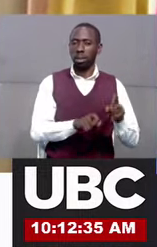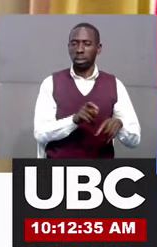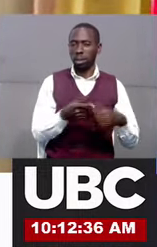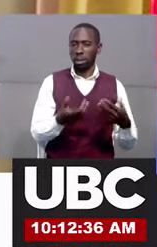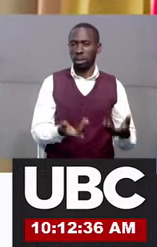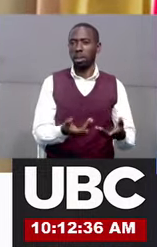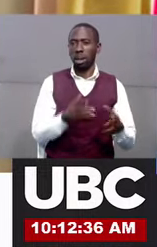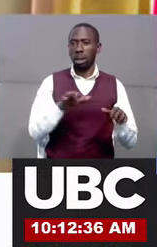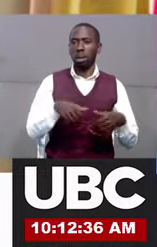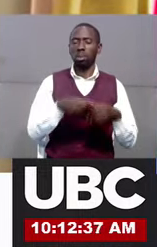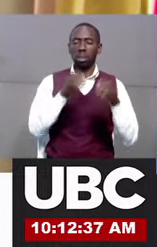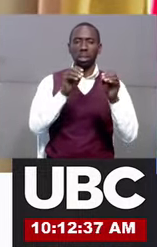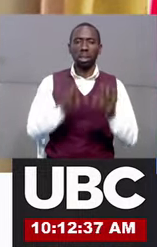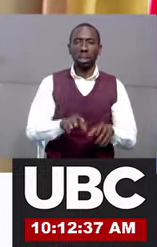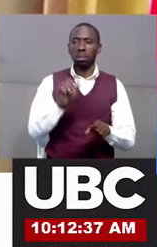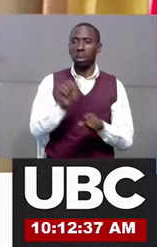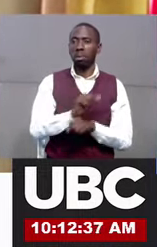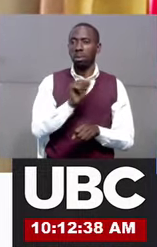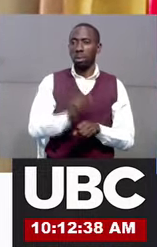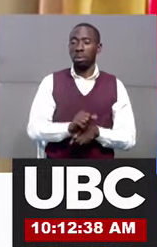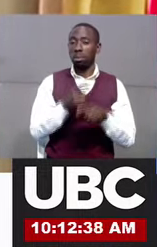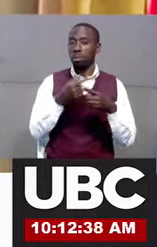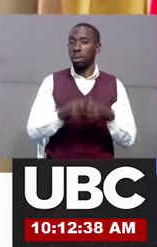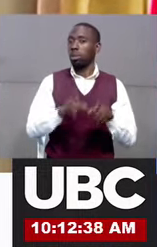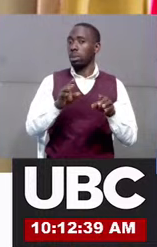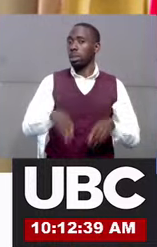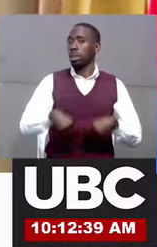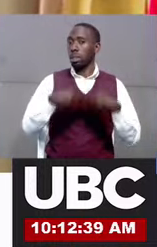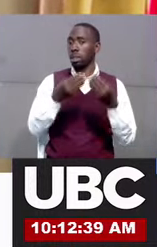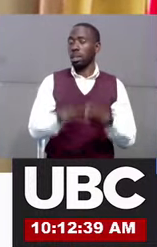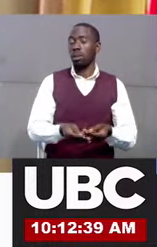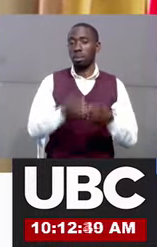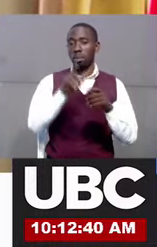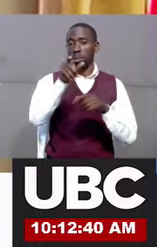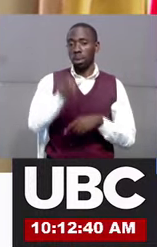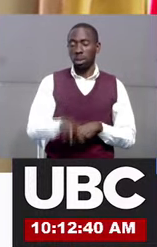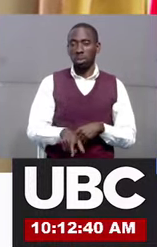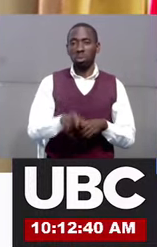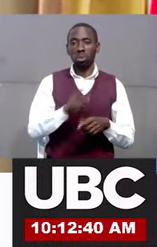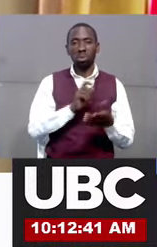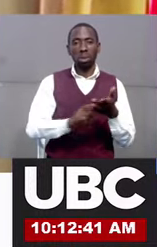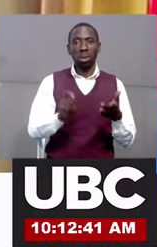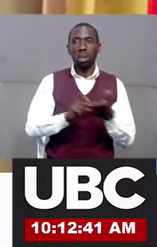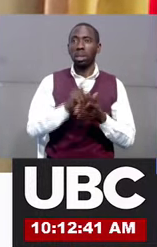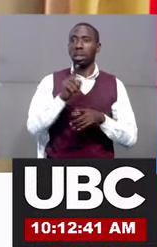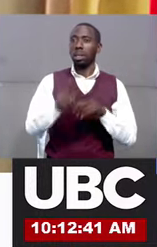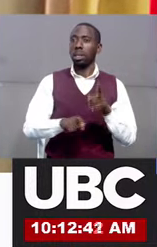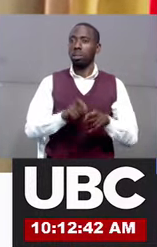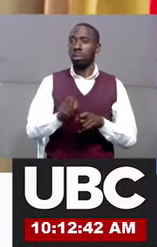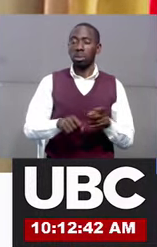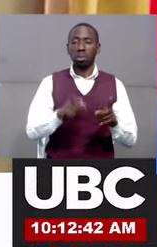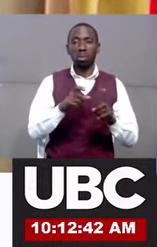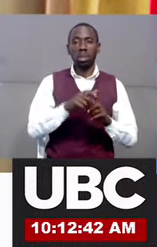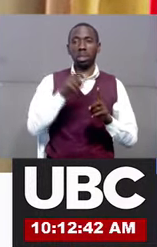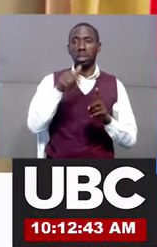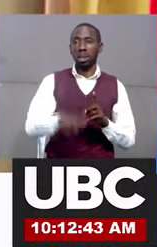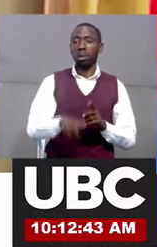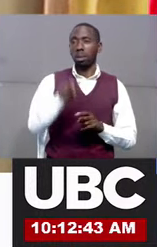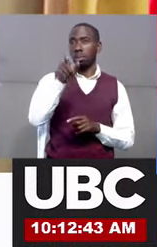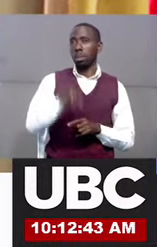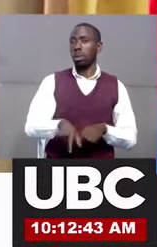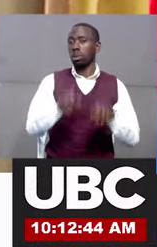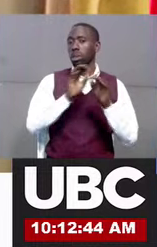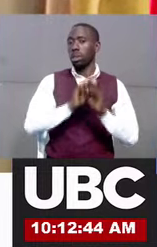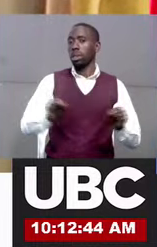as a person. You give somebody to do an exam of P7, a person in P1, a person teaching